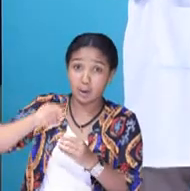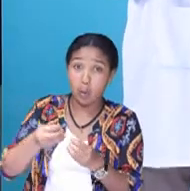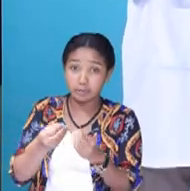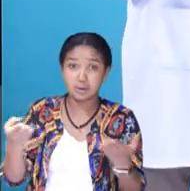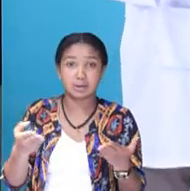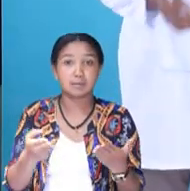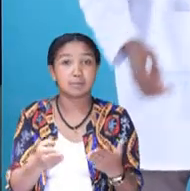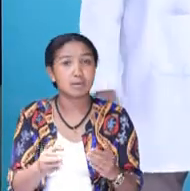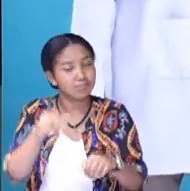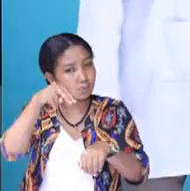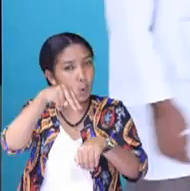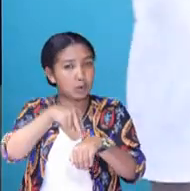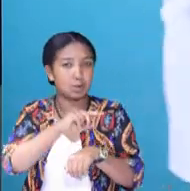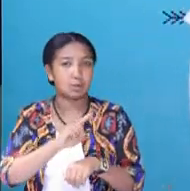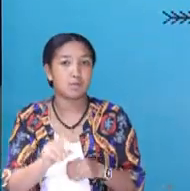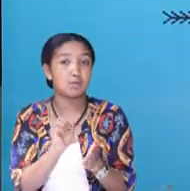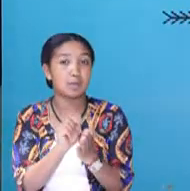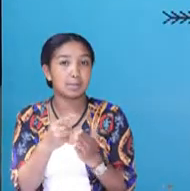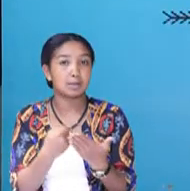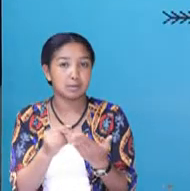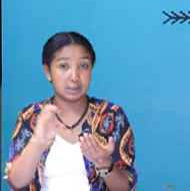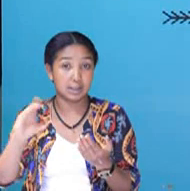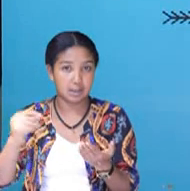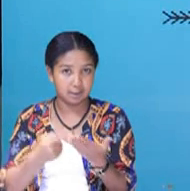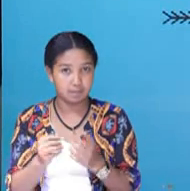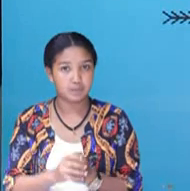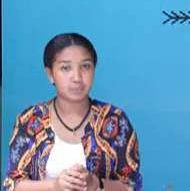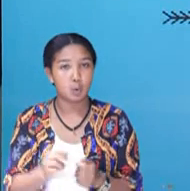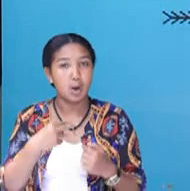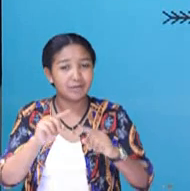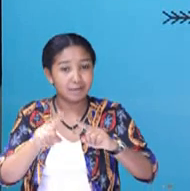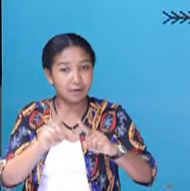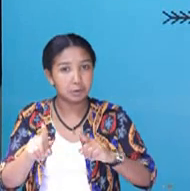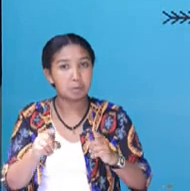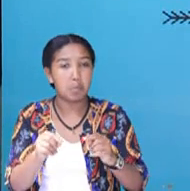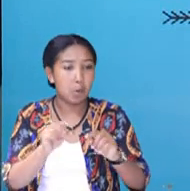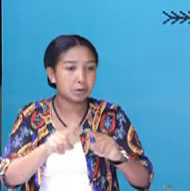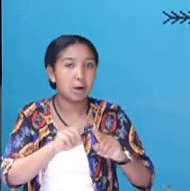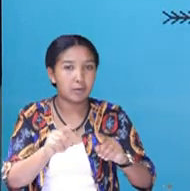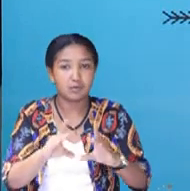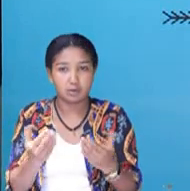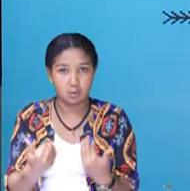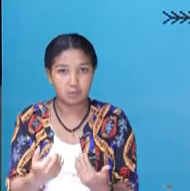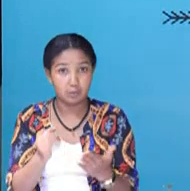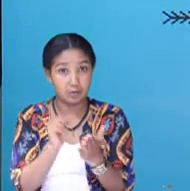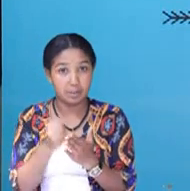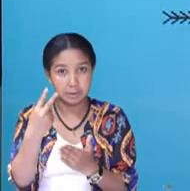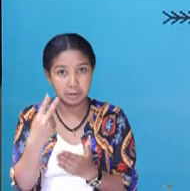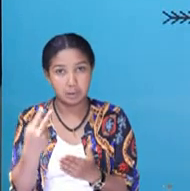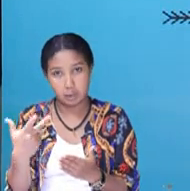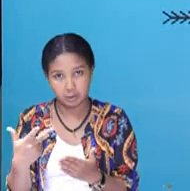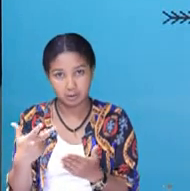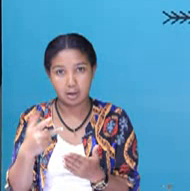rotating object, remains constant. For example, let's take a CD here. We have different points on this CD. Let's consider 3